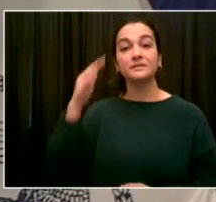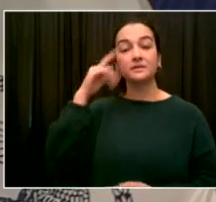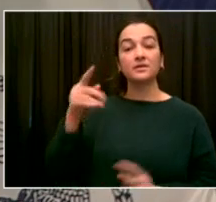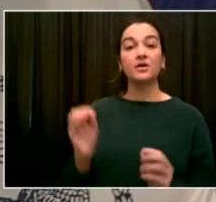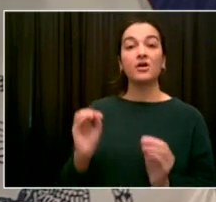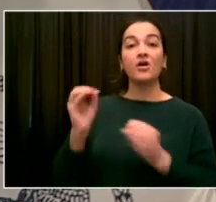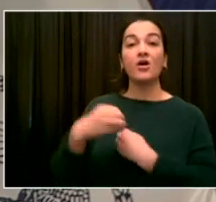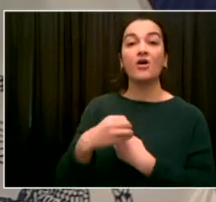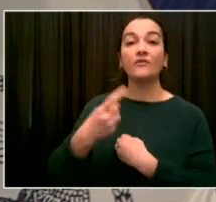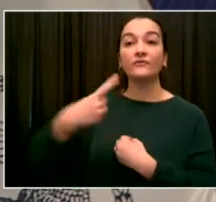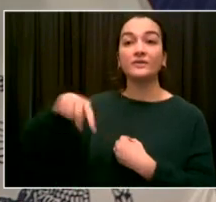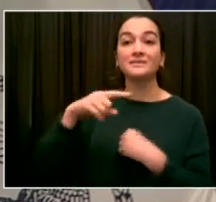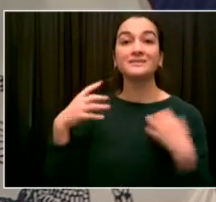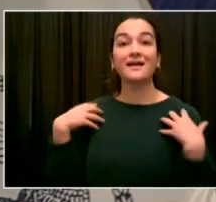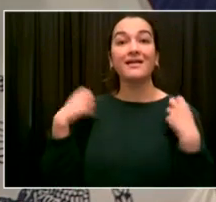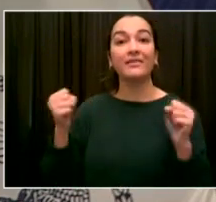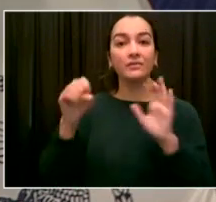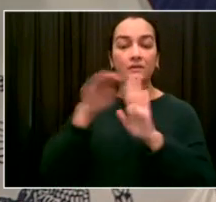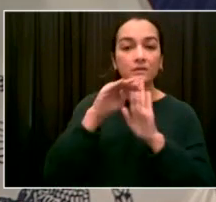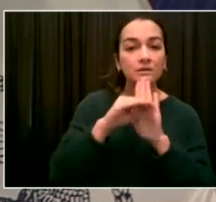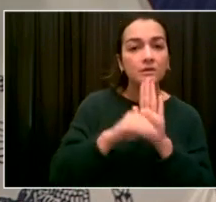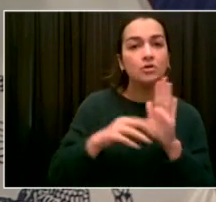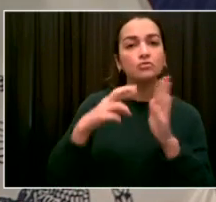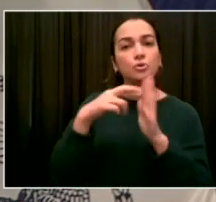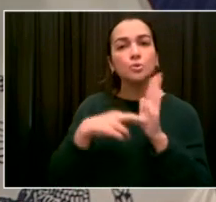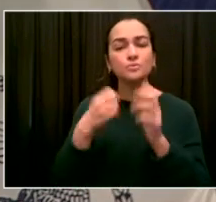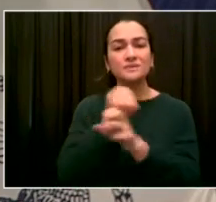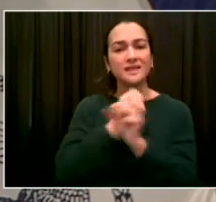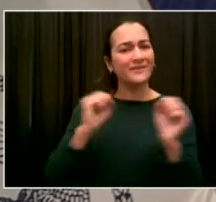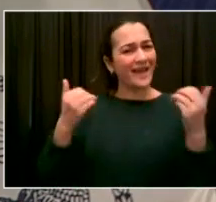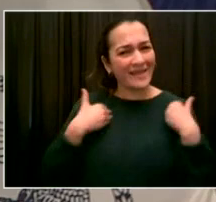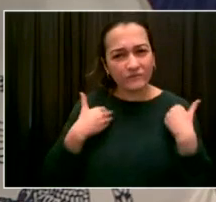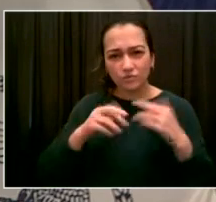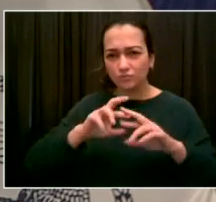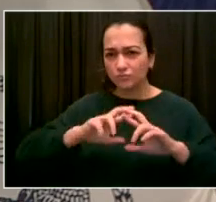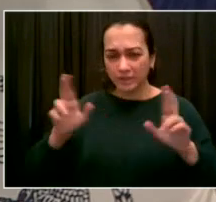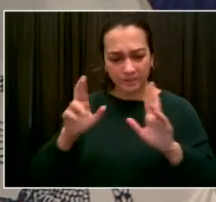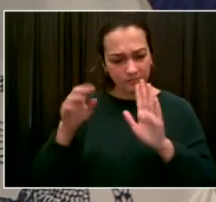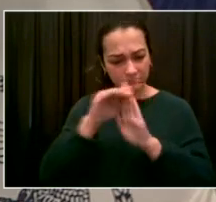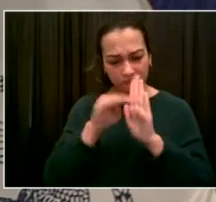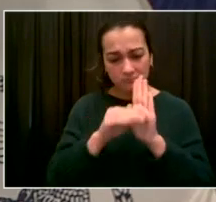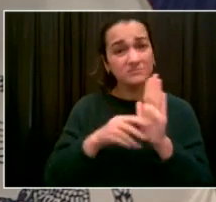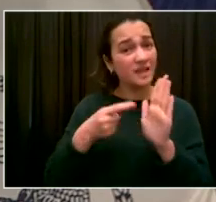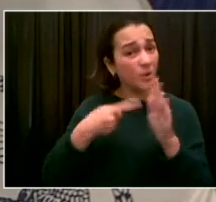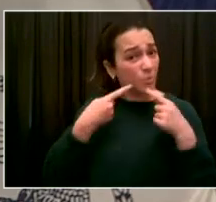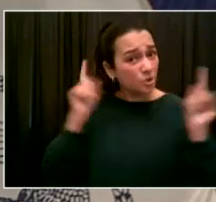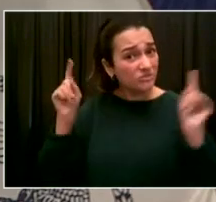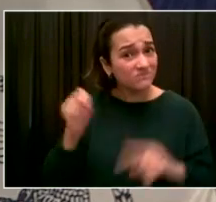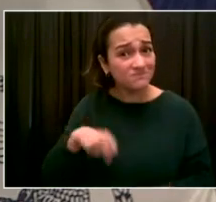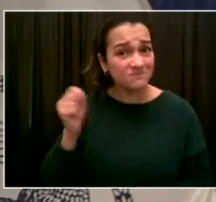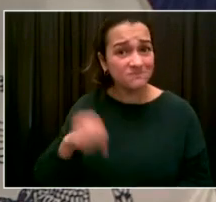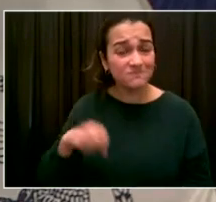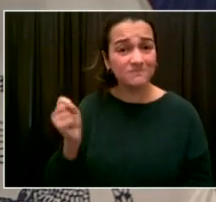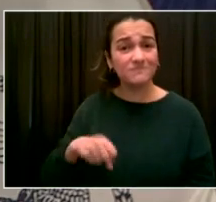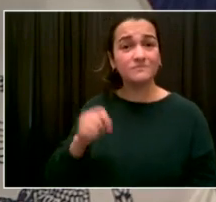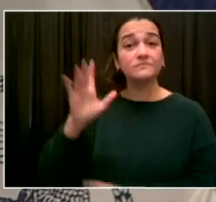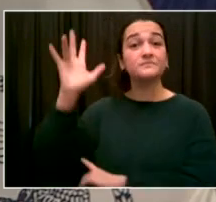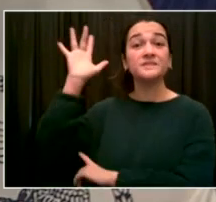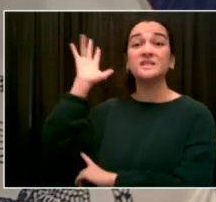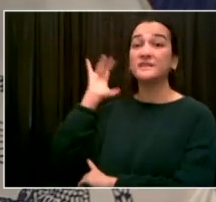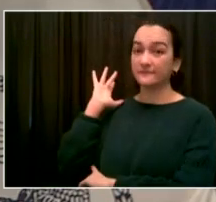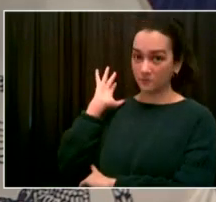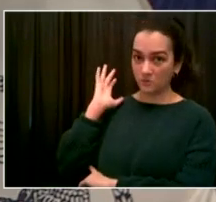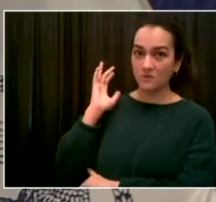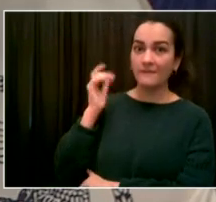May, people said the sky would fall, and we brought back people full time, and they said the sky would fall, and the sky didn't fall, and it's not going to fall this time either. We